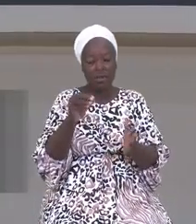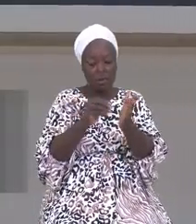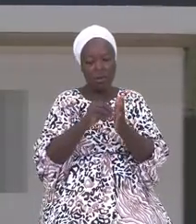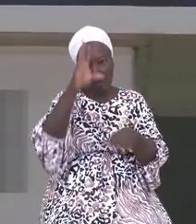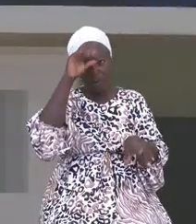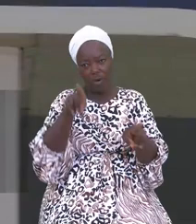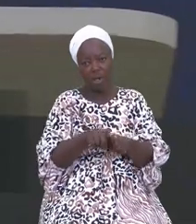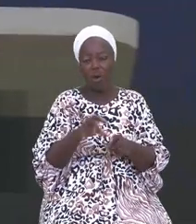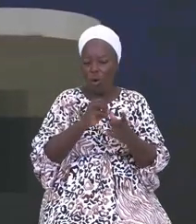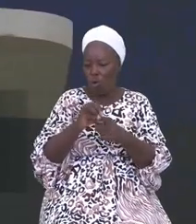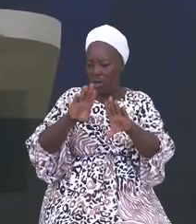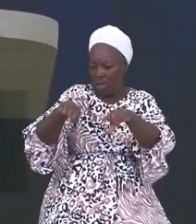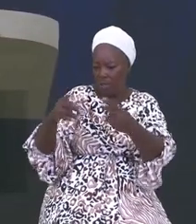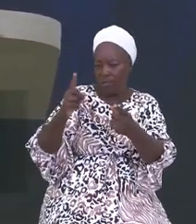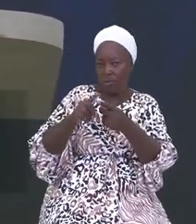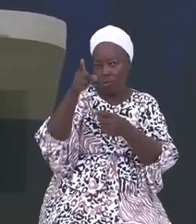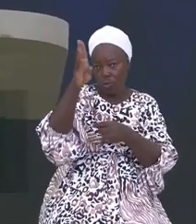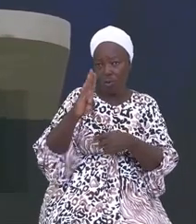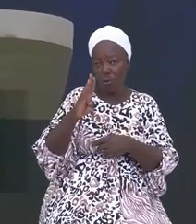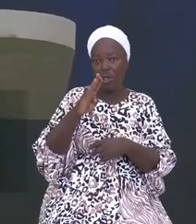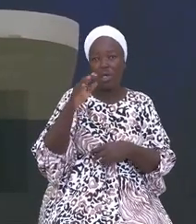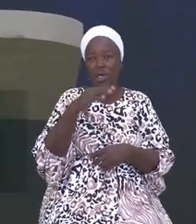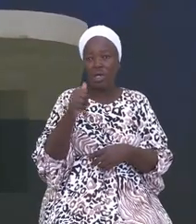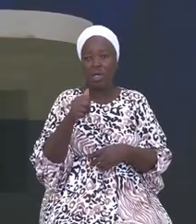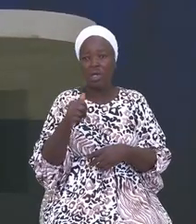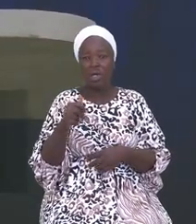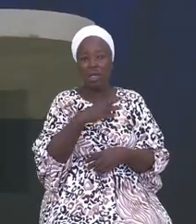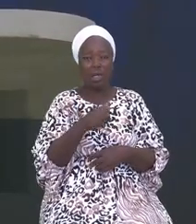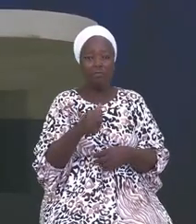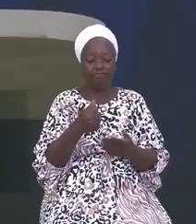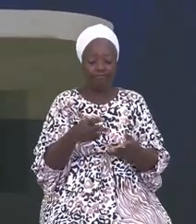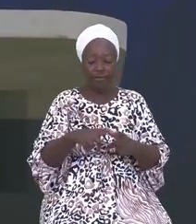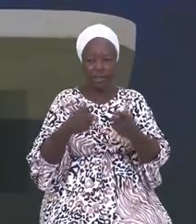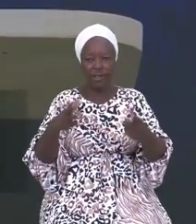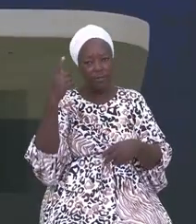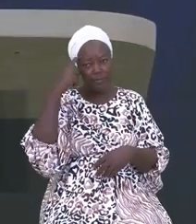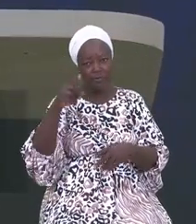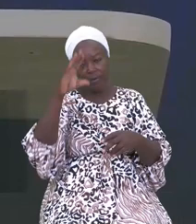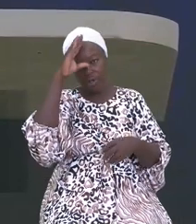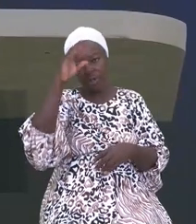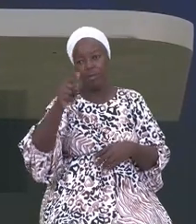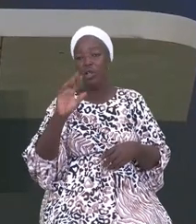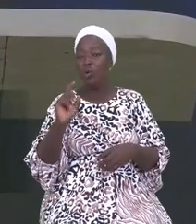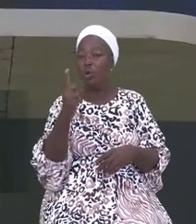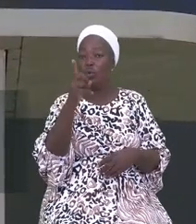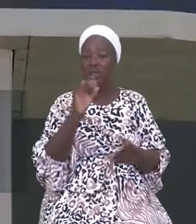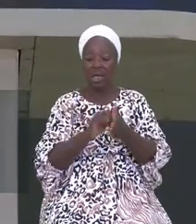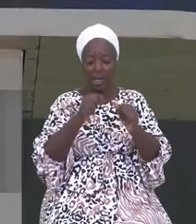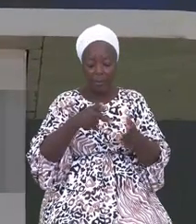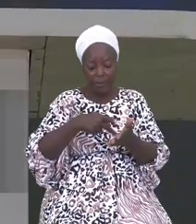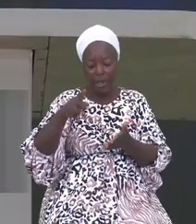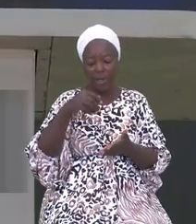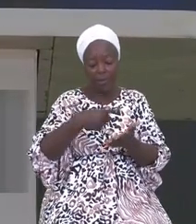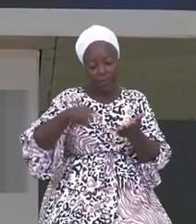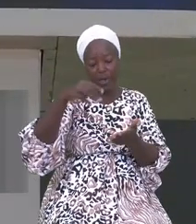to God a ransom for him. The only one that can pay the price of our